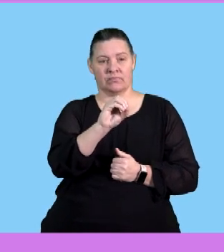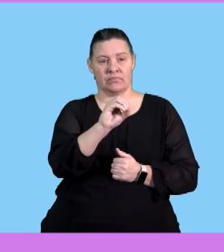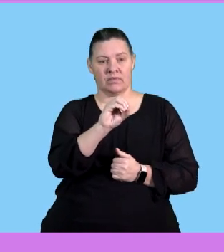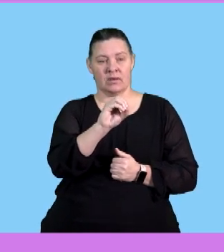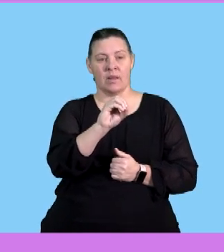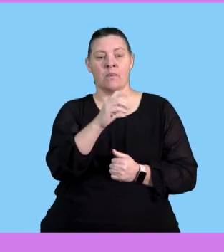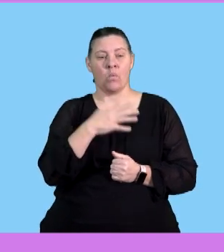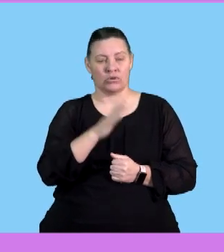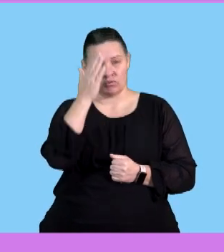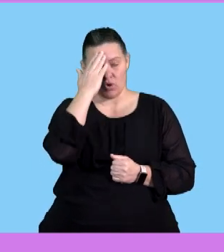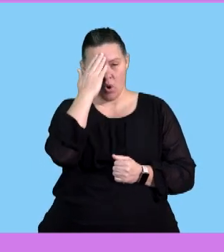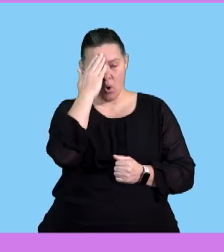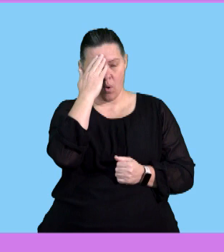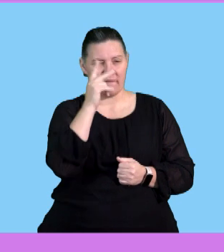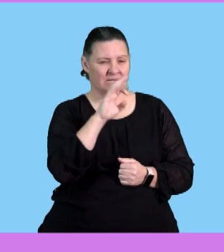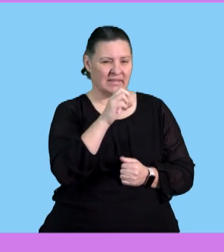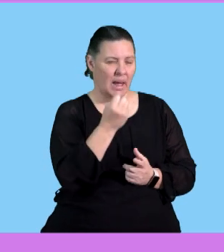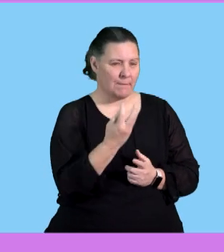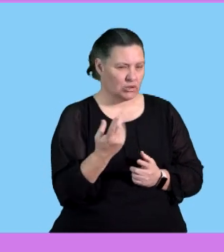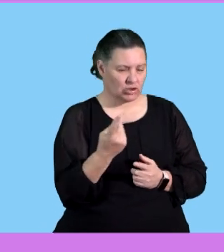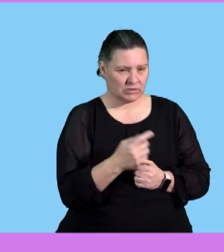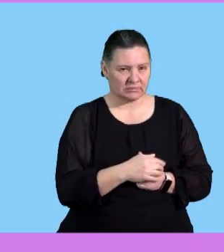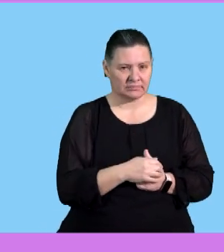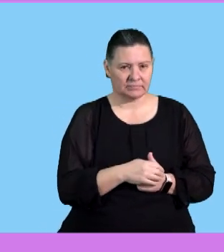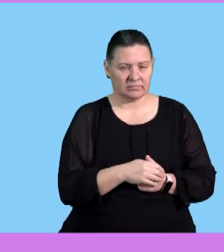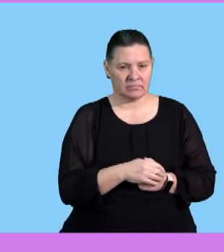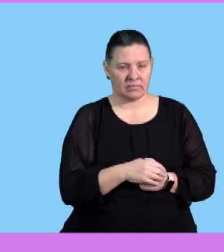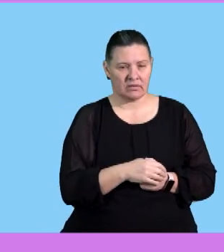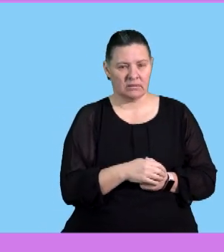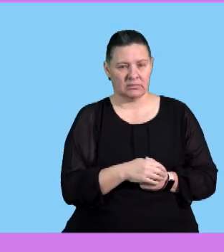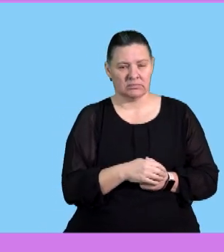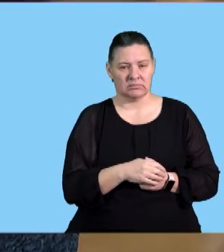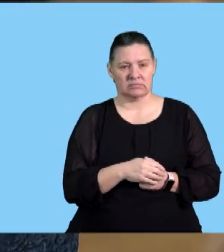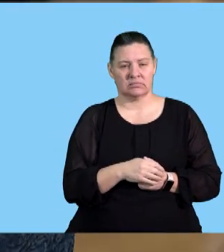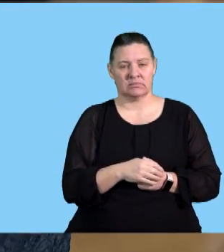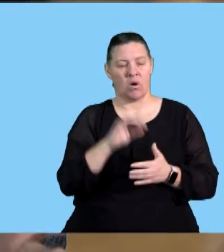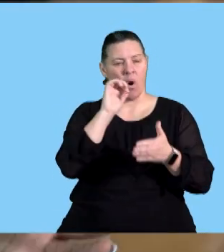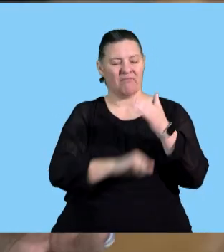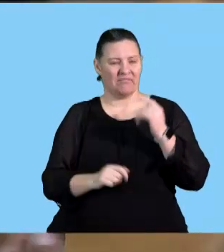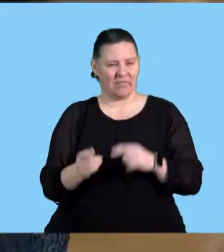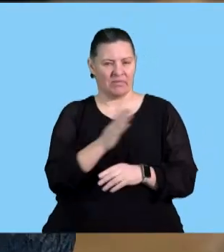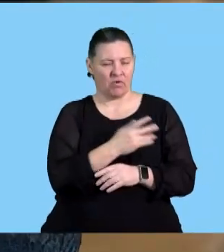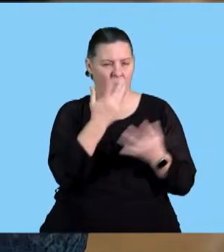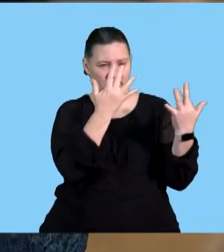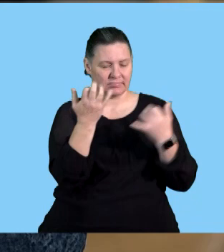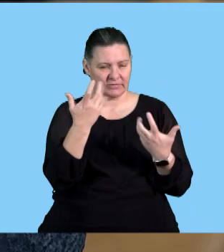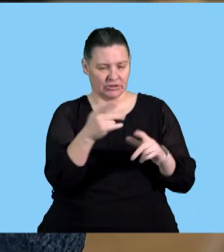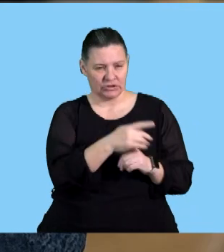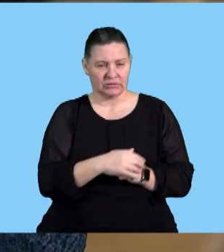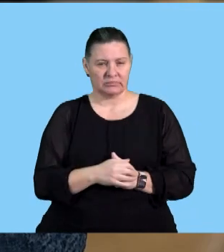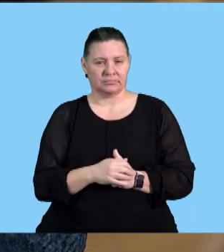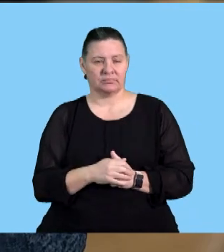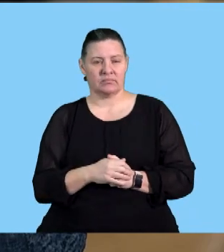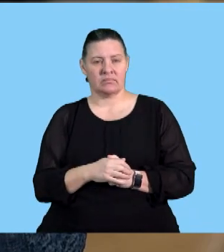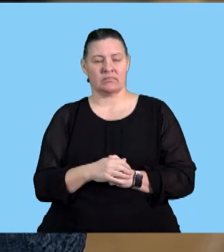270. So now we are calculating the amount of VAT charged on this. So we can take the inclusive amount and subtract the exclusive